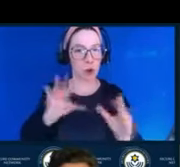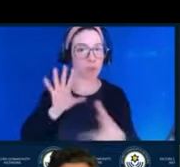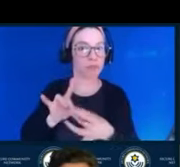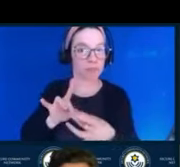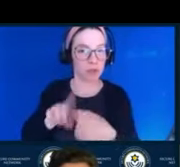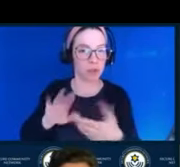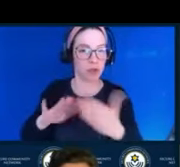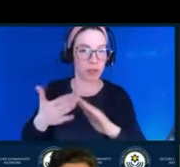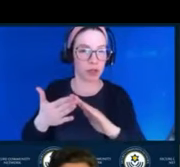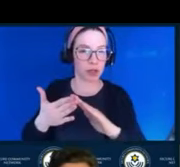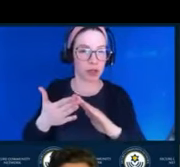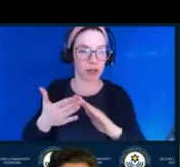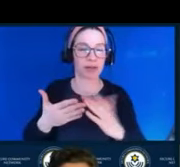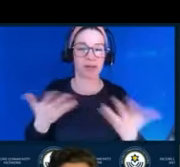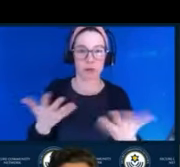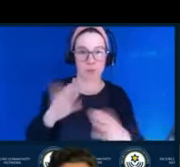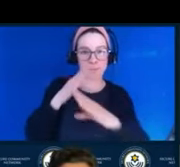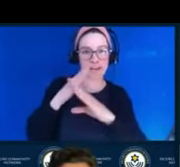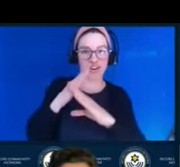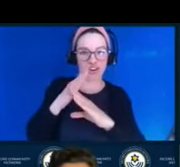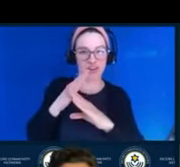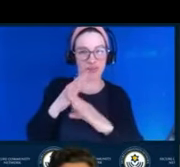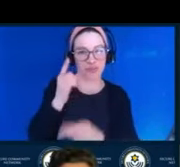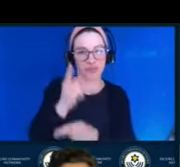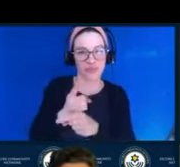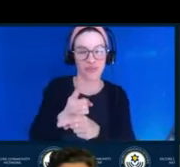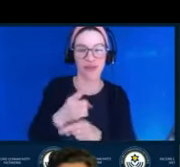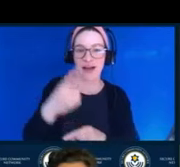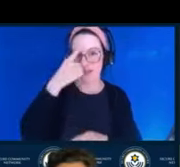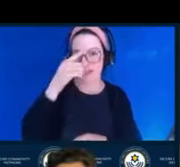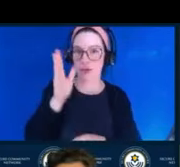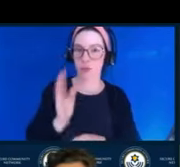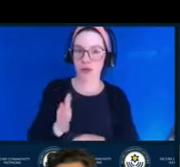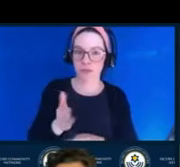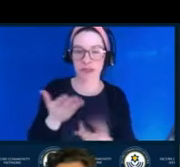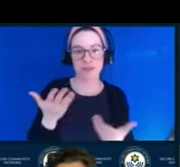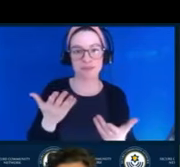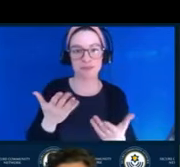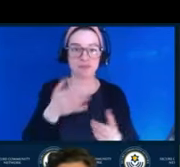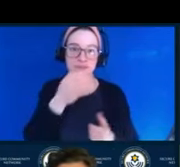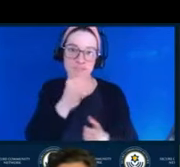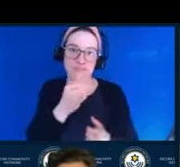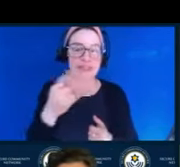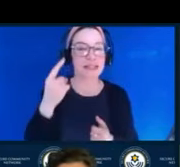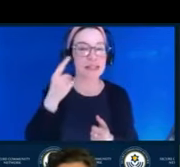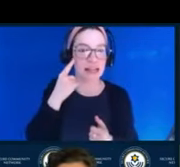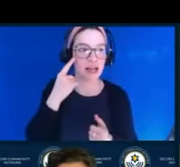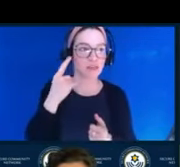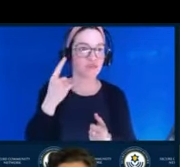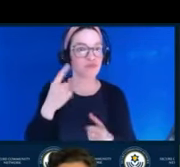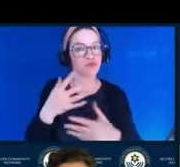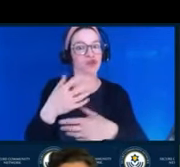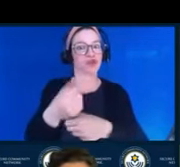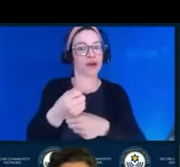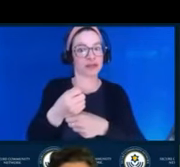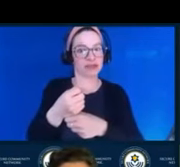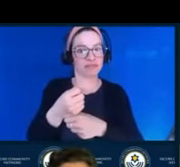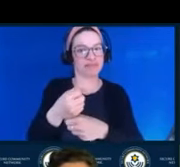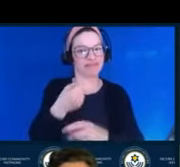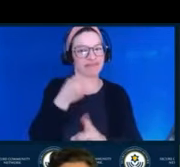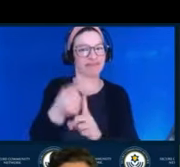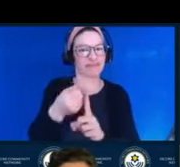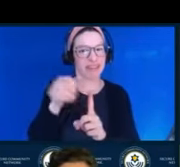community. So what are those barriers, right? And I think it would be naive to think trust is not one of them. And so how do we work with